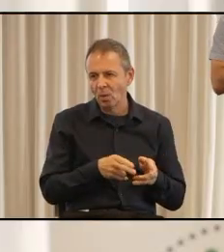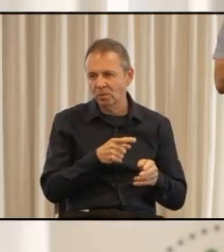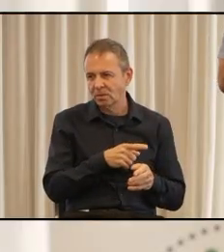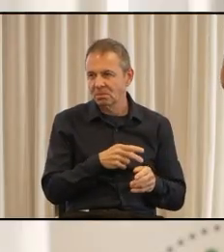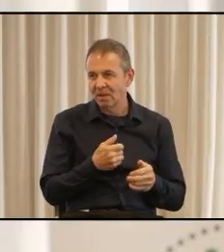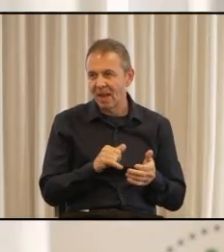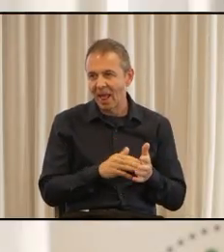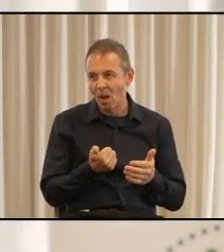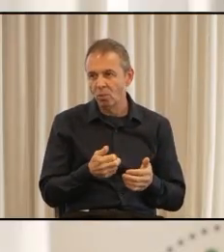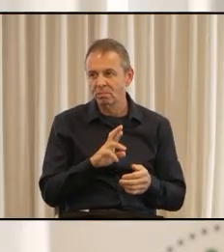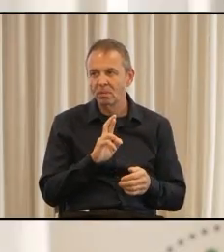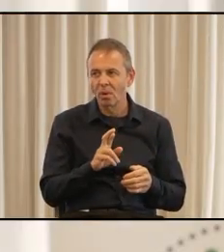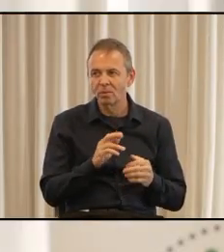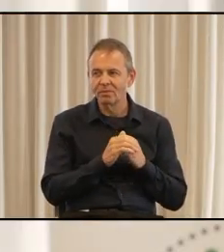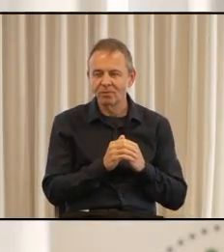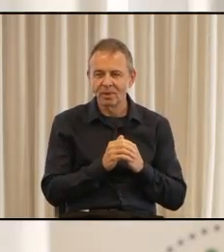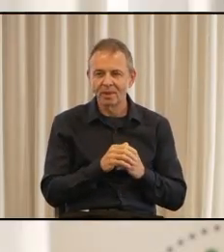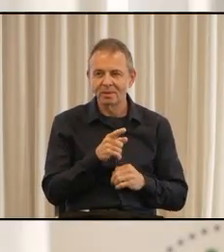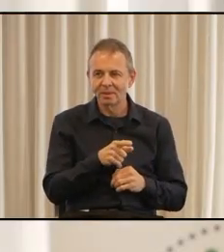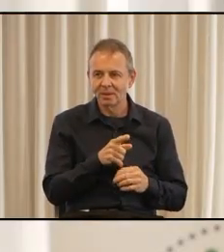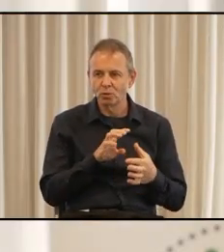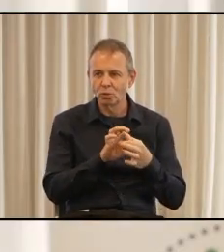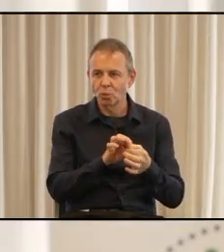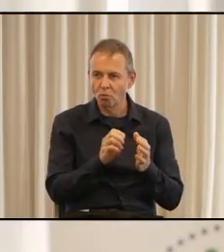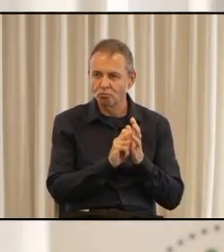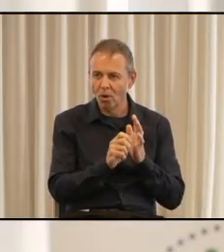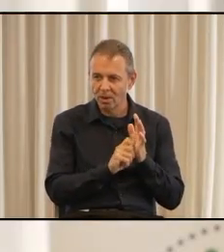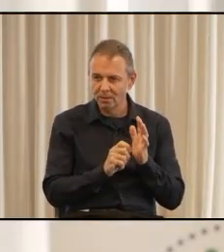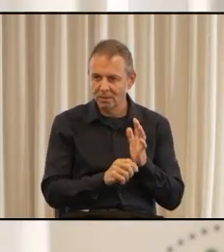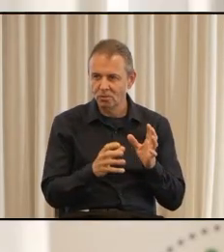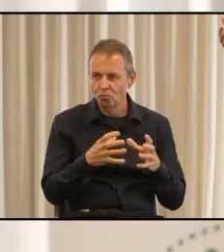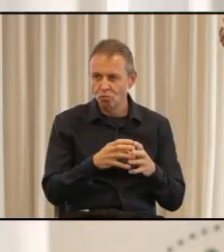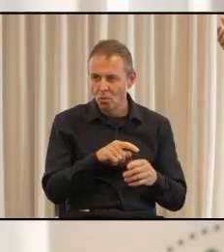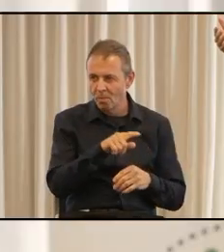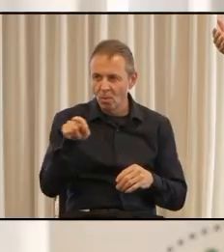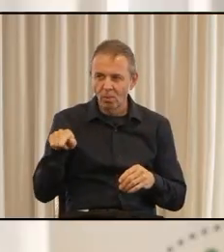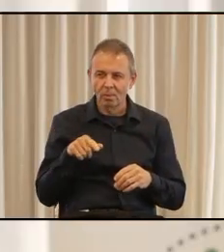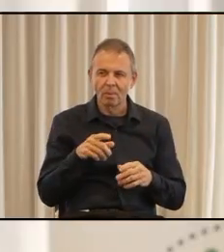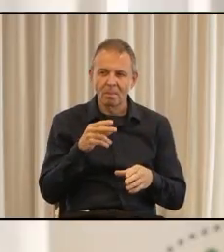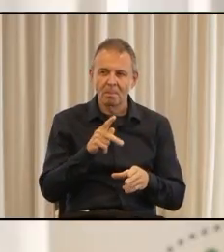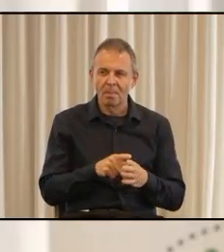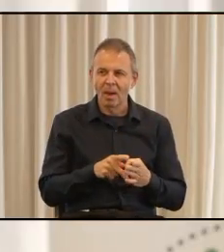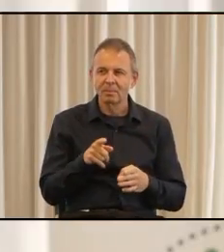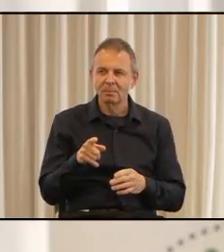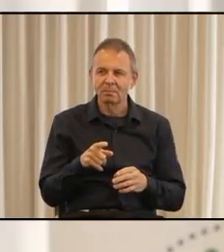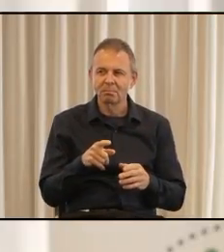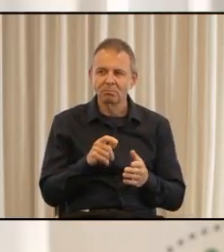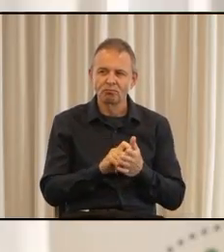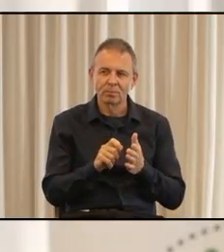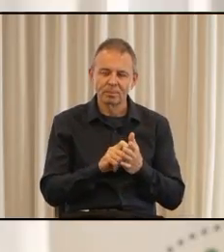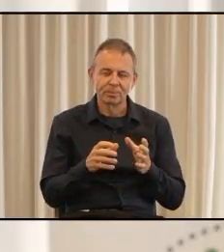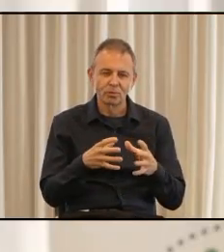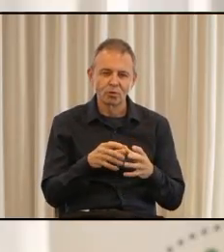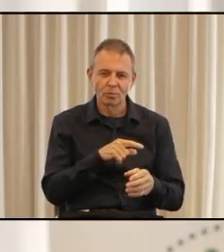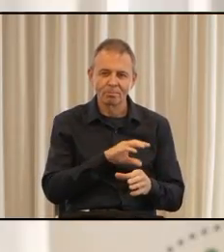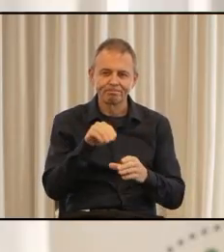close friends. He's joined a writing group because he met people there who are also part of a writing group. And so much so